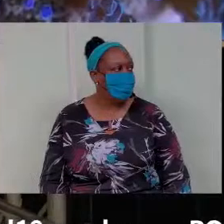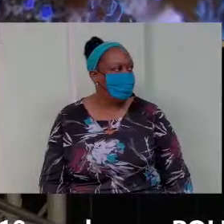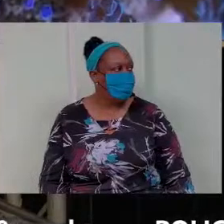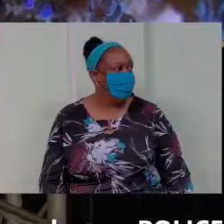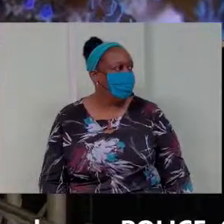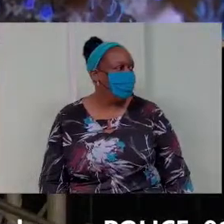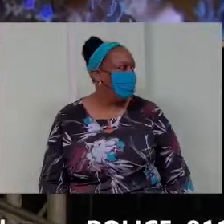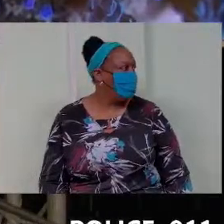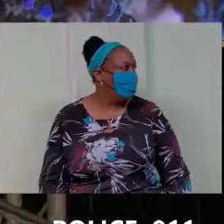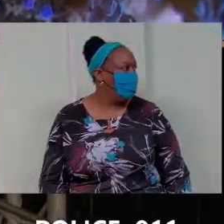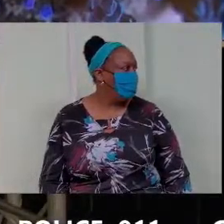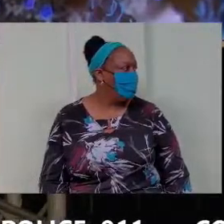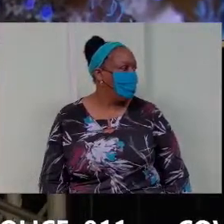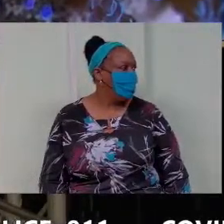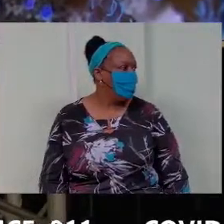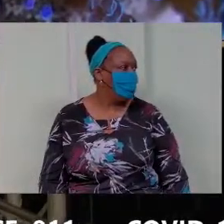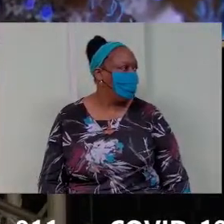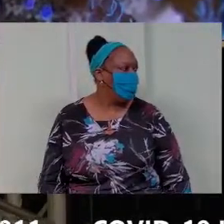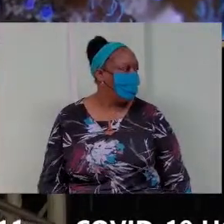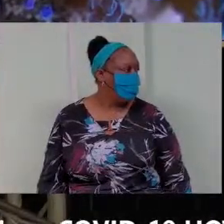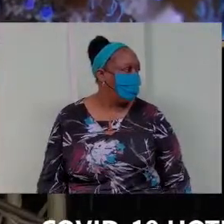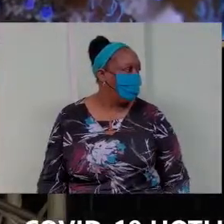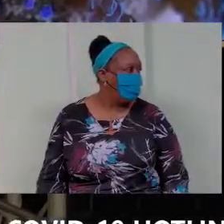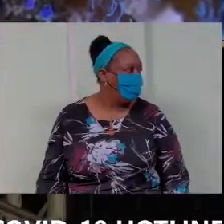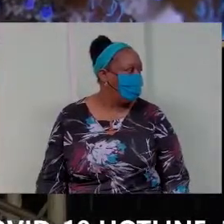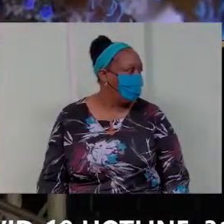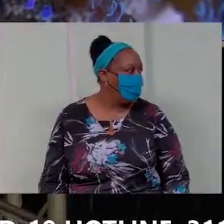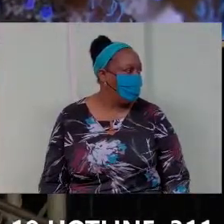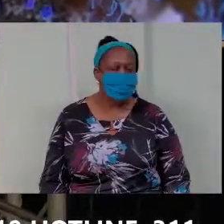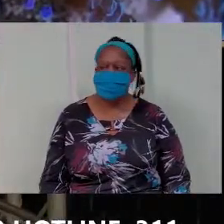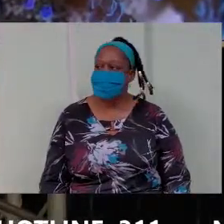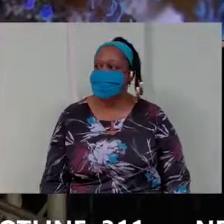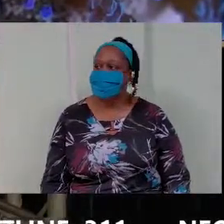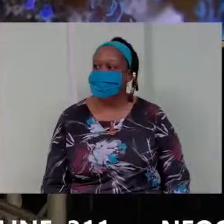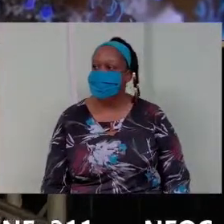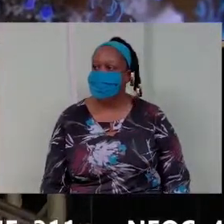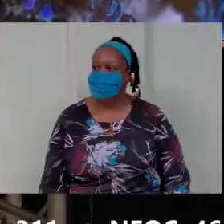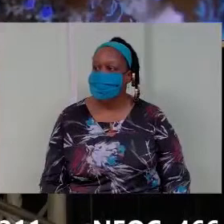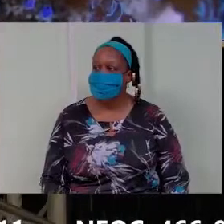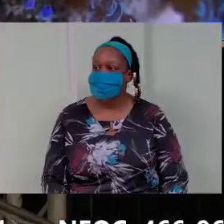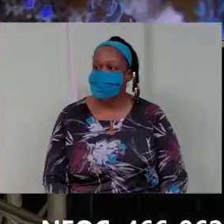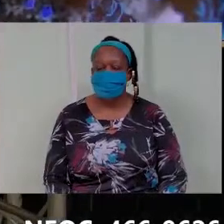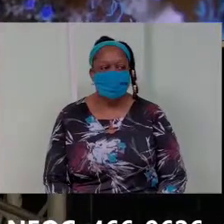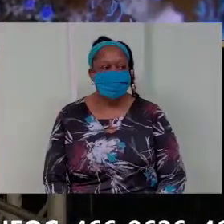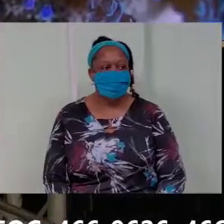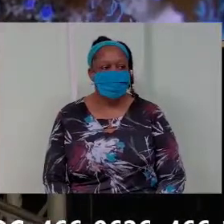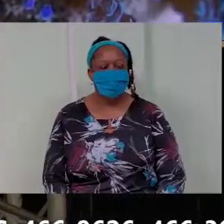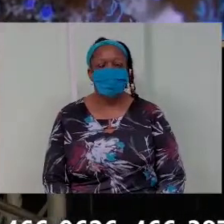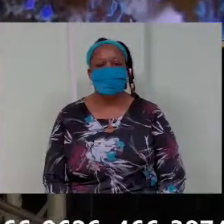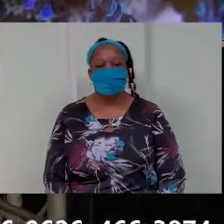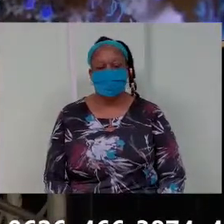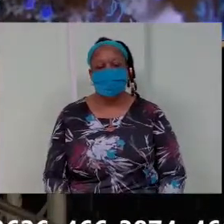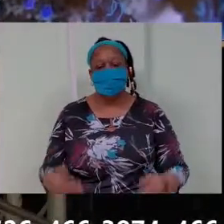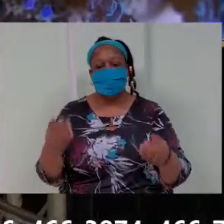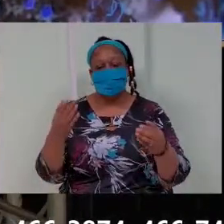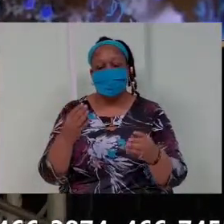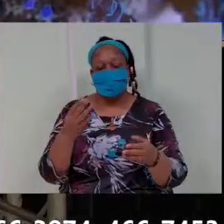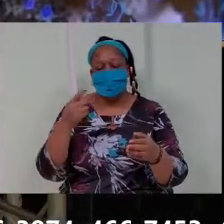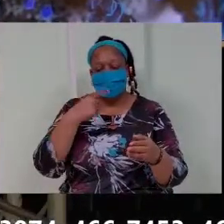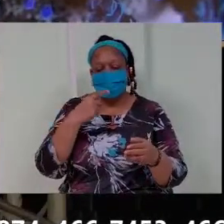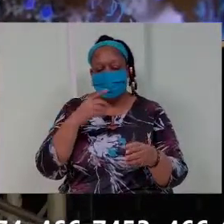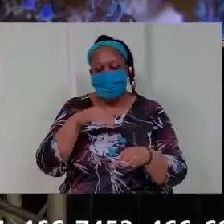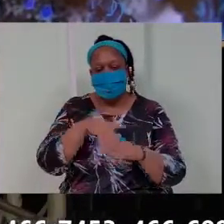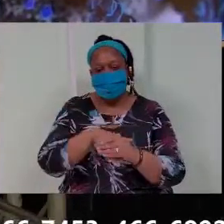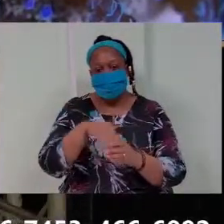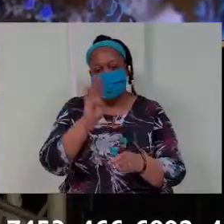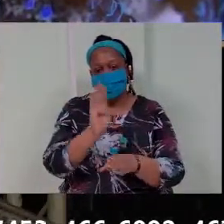I just wanted to say, because Mr. Abdia Samuel just shared something with me from Barbados, where they're rolling back some of the protocols